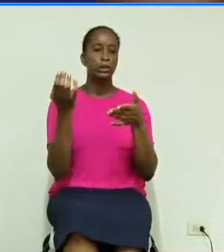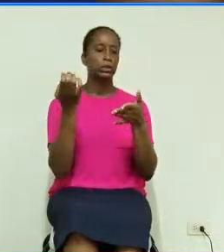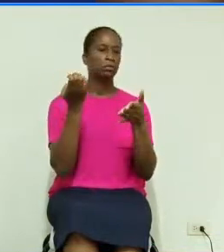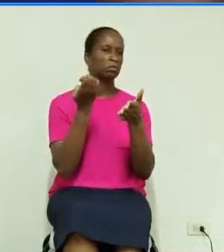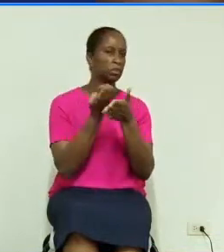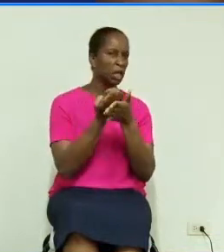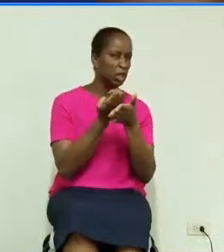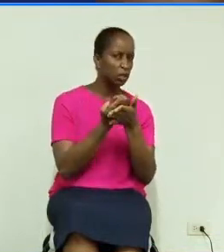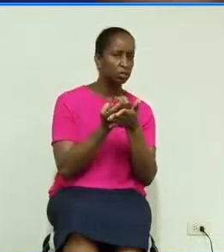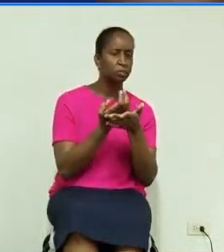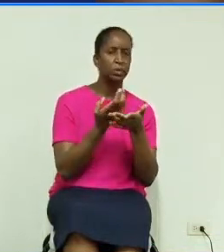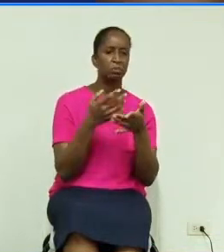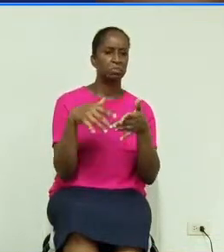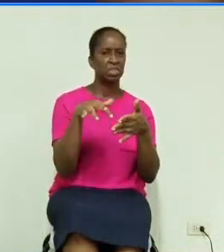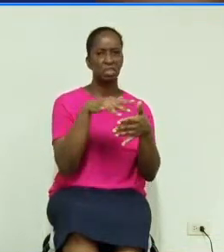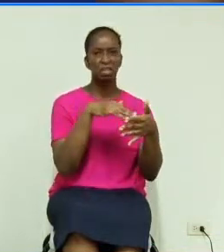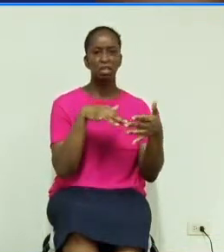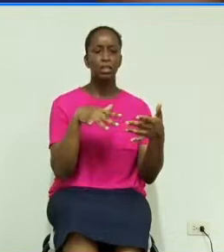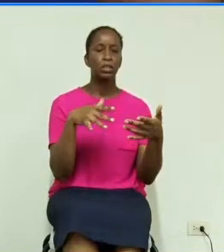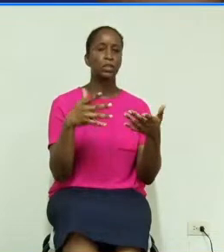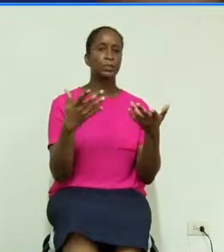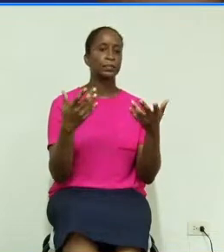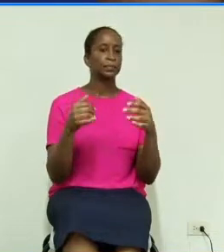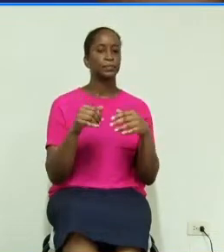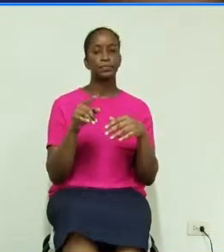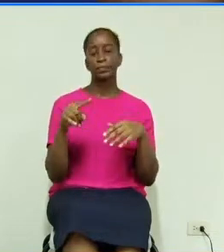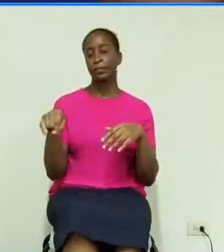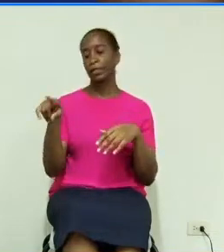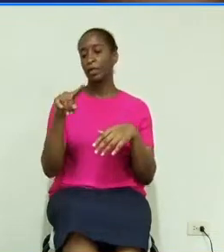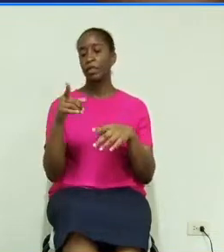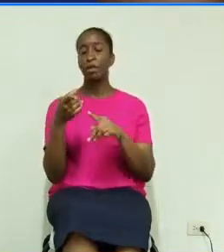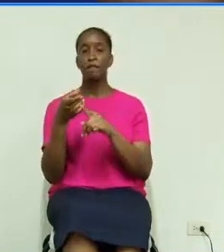a diverse grouping. Religious backgrounds,